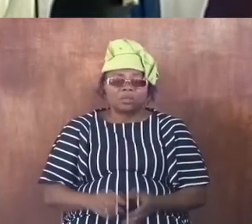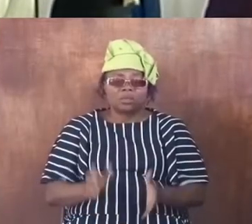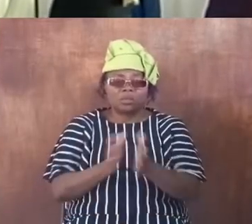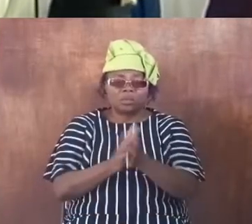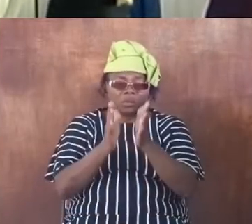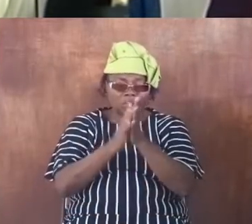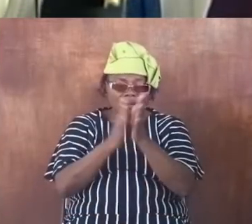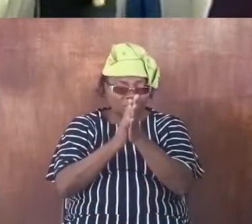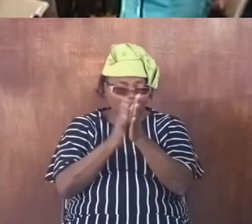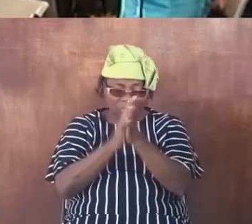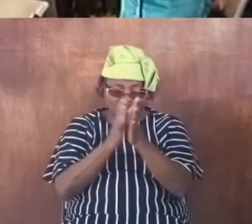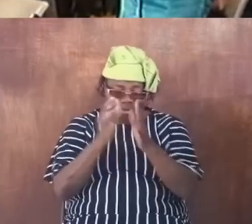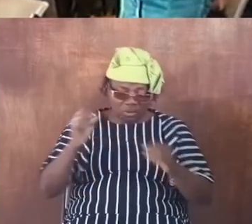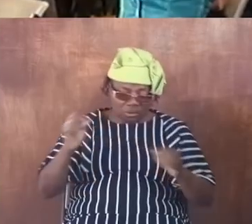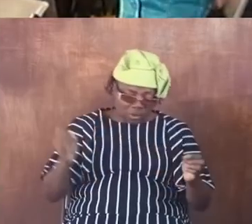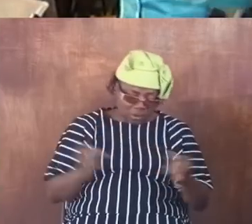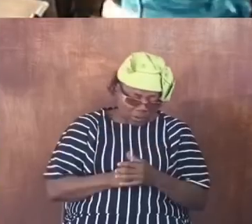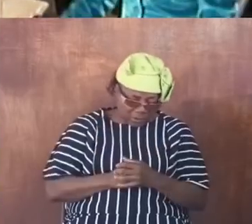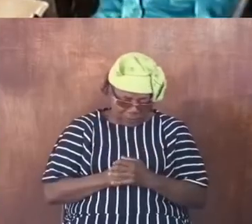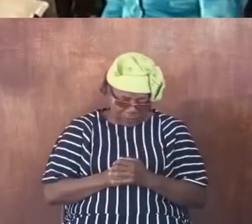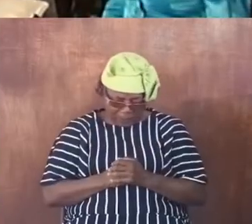Sing that song for me.